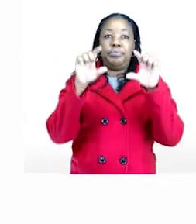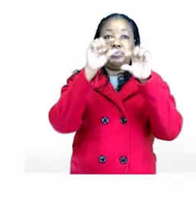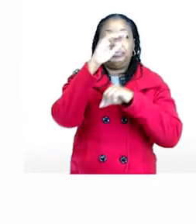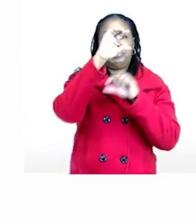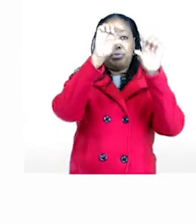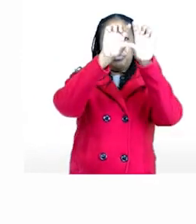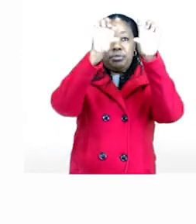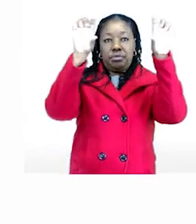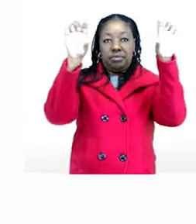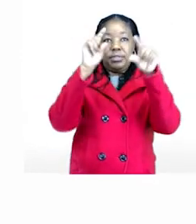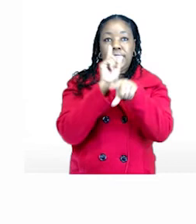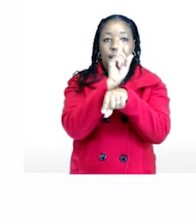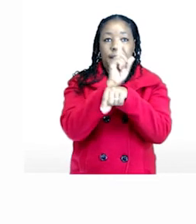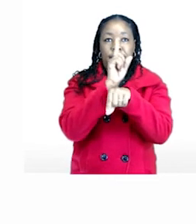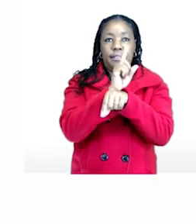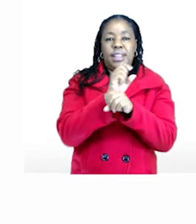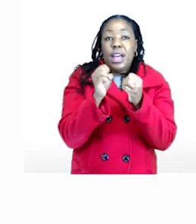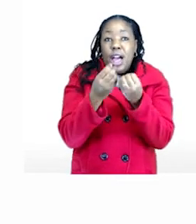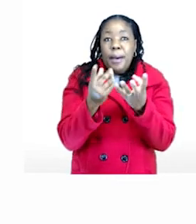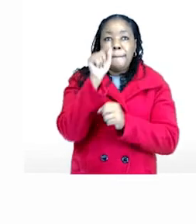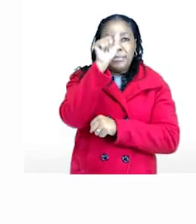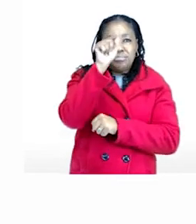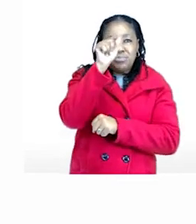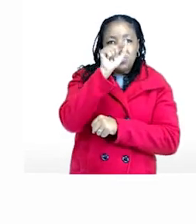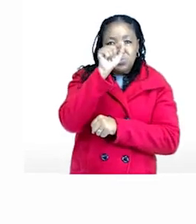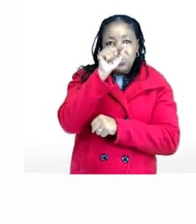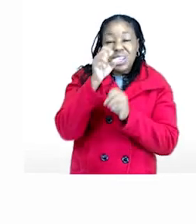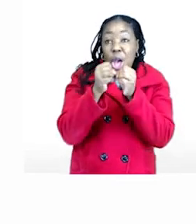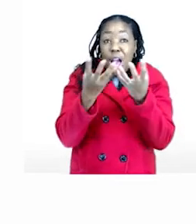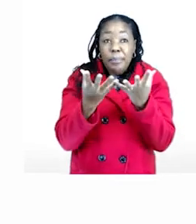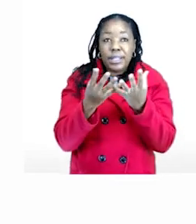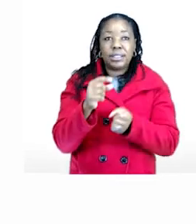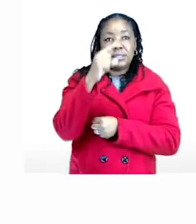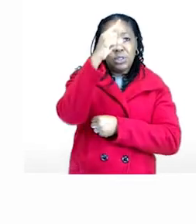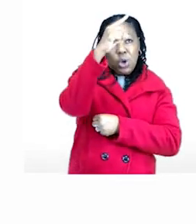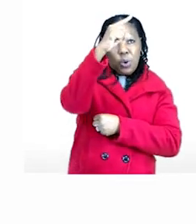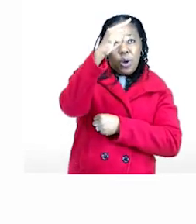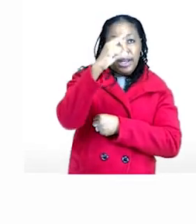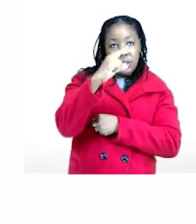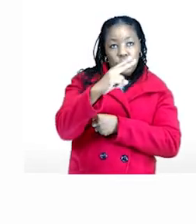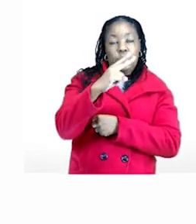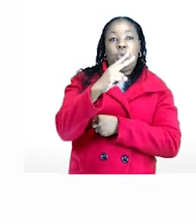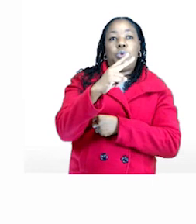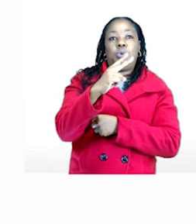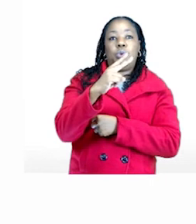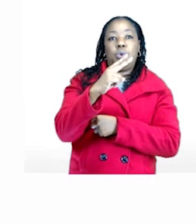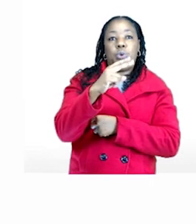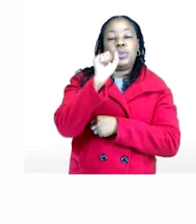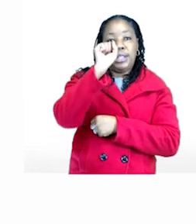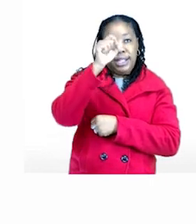the top, how many dots do we have? 1, 2. That is